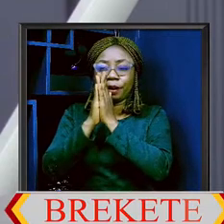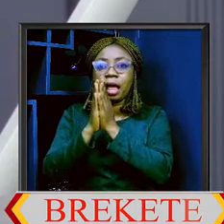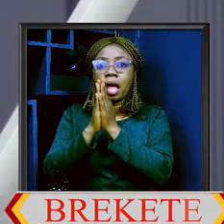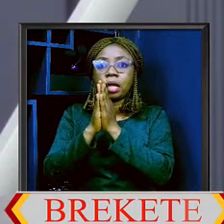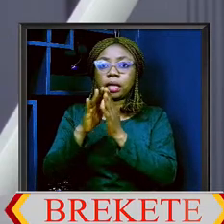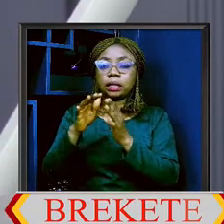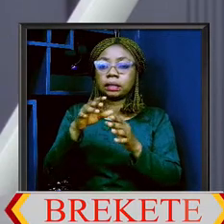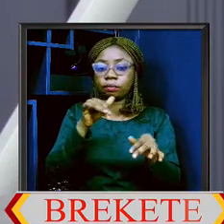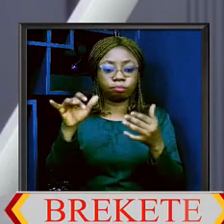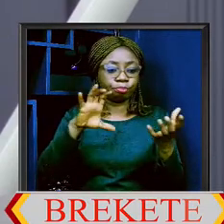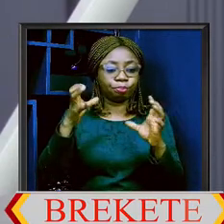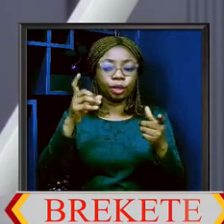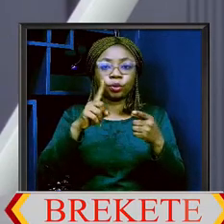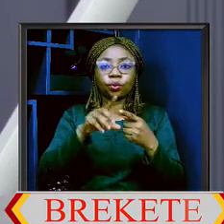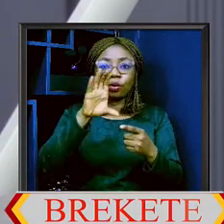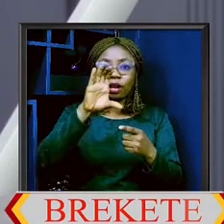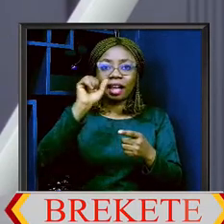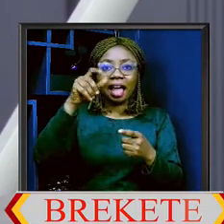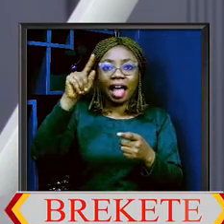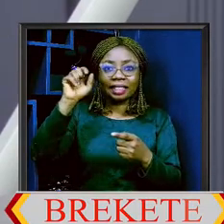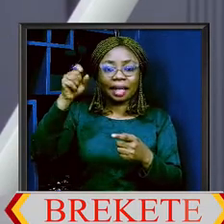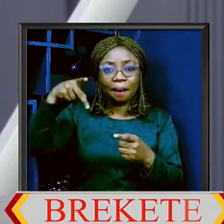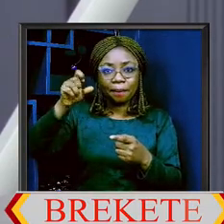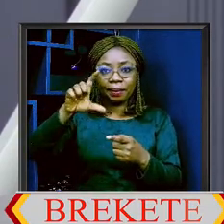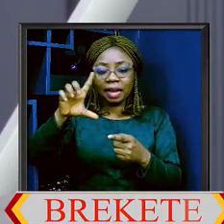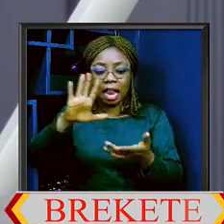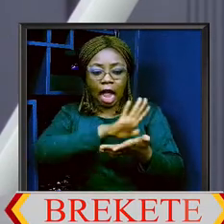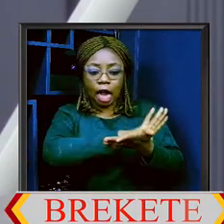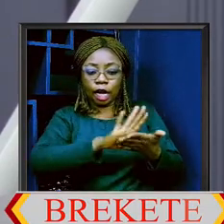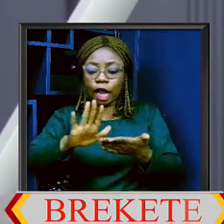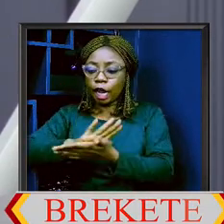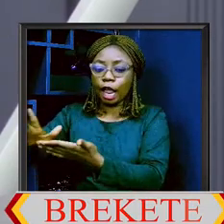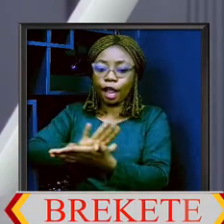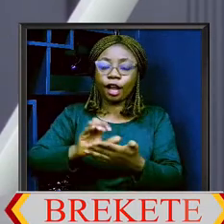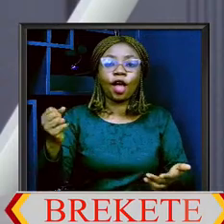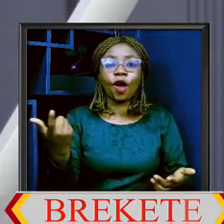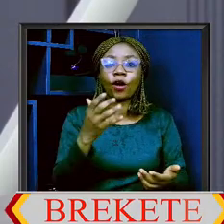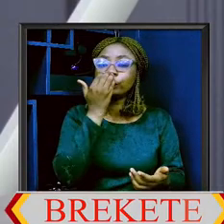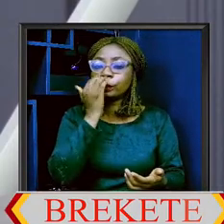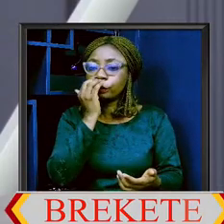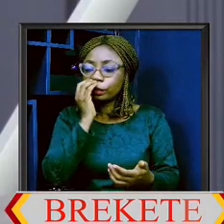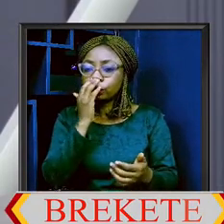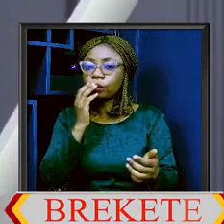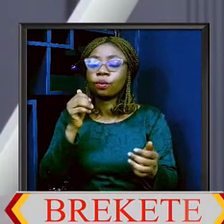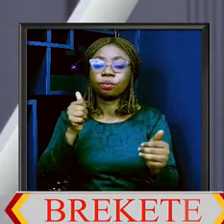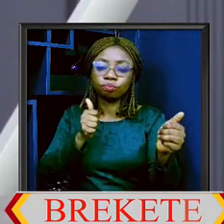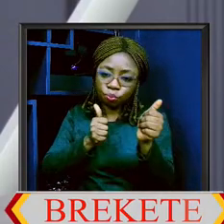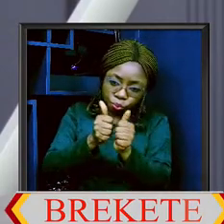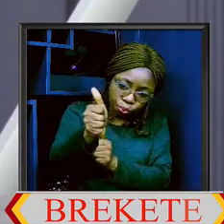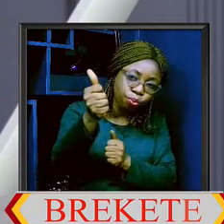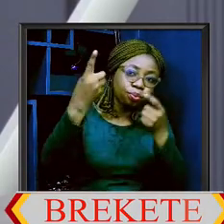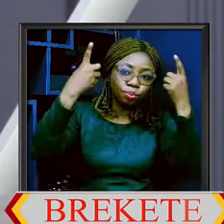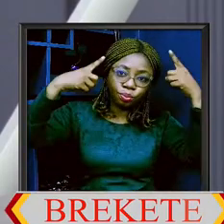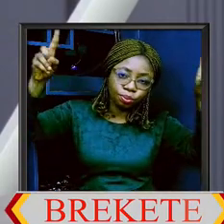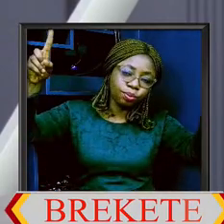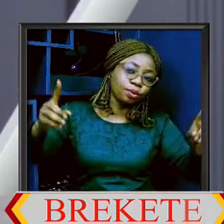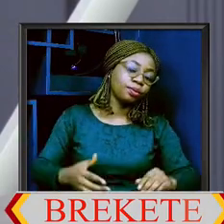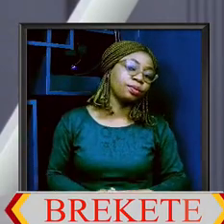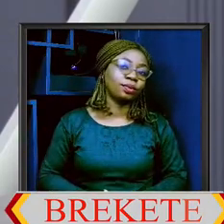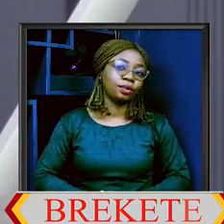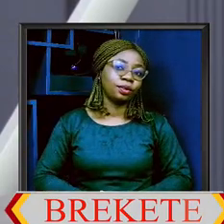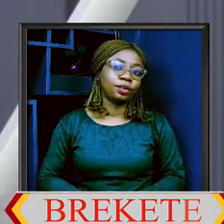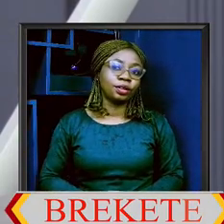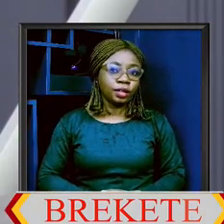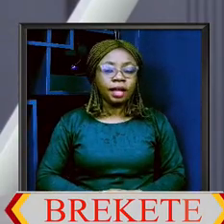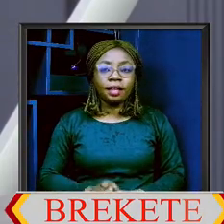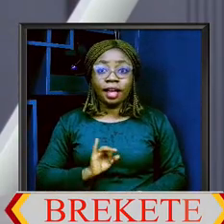caterpillar way they clear all the grasses way for road where your prayer go walk pass Contin ordinary